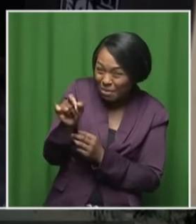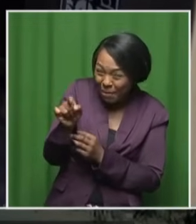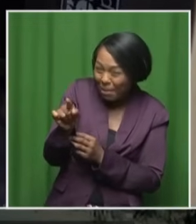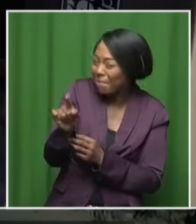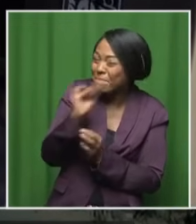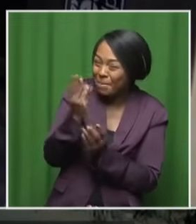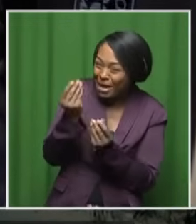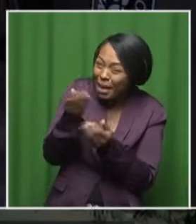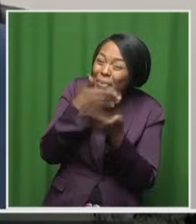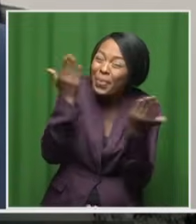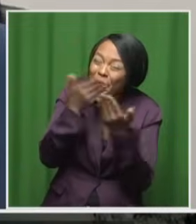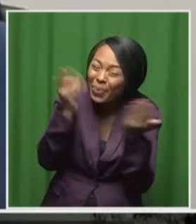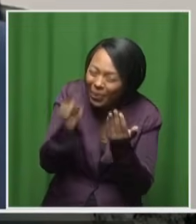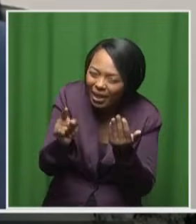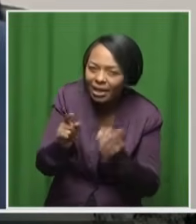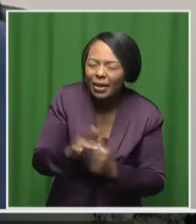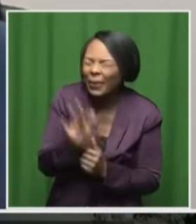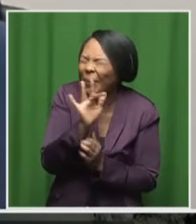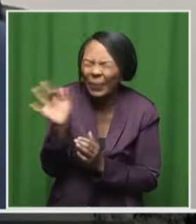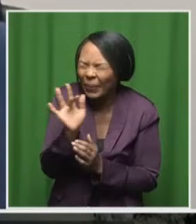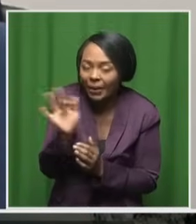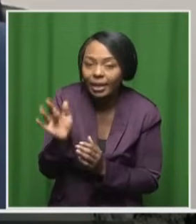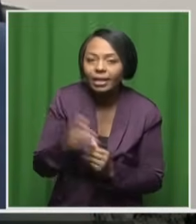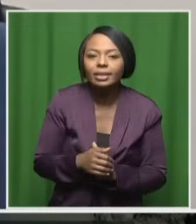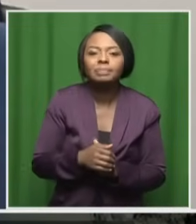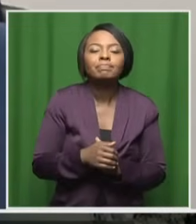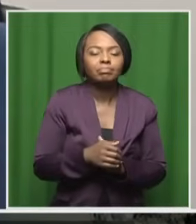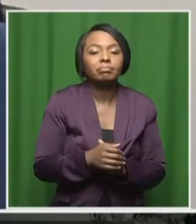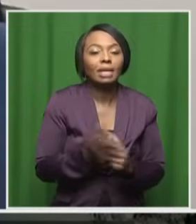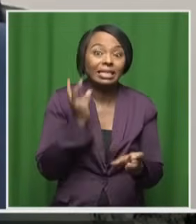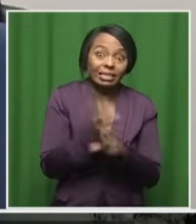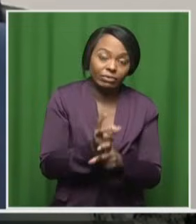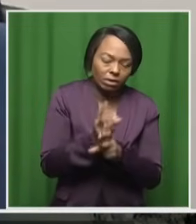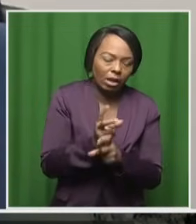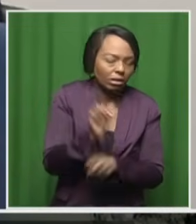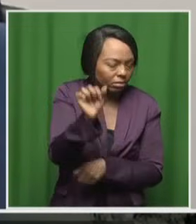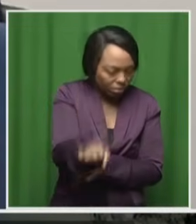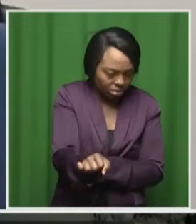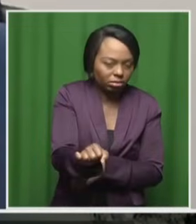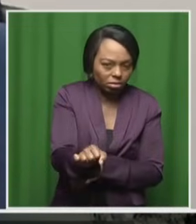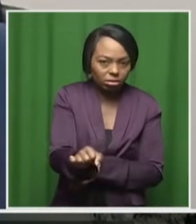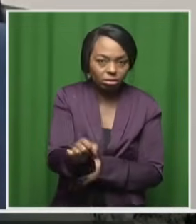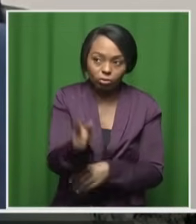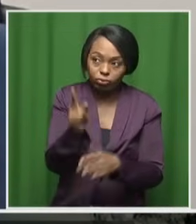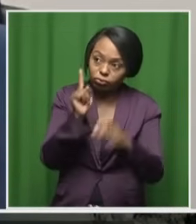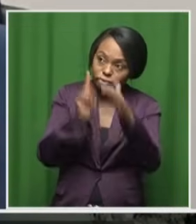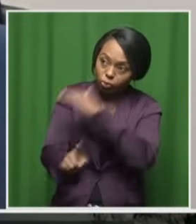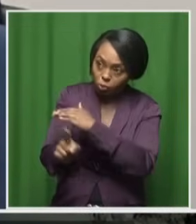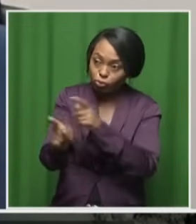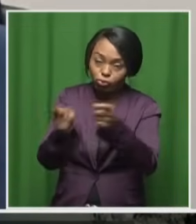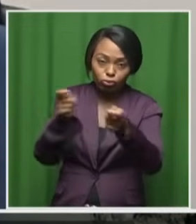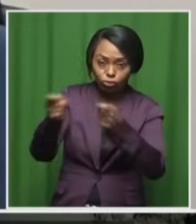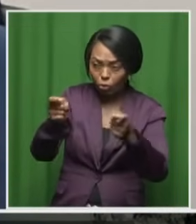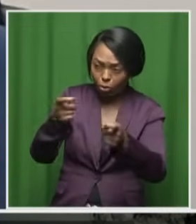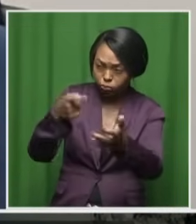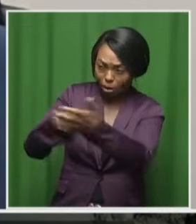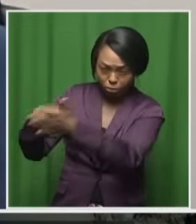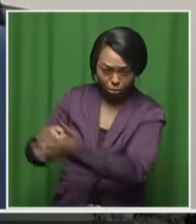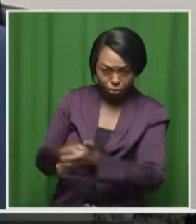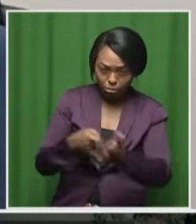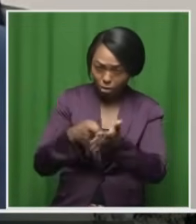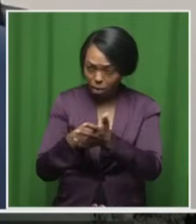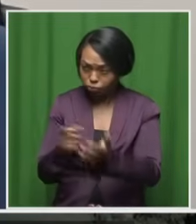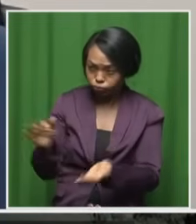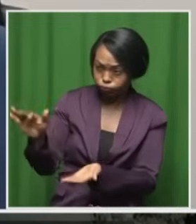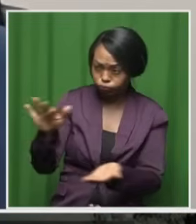No, certainly not. It is really tough to walk out there, shop and get anything meaningful in a basket. But, you know,